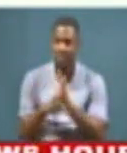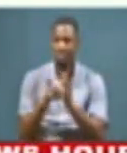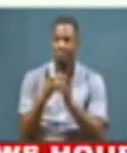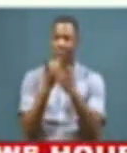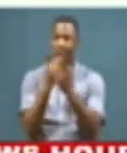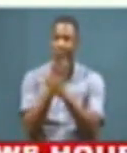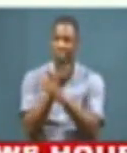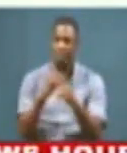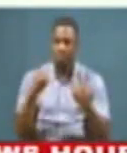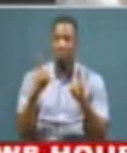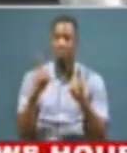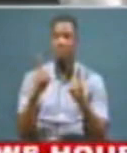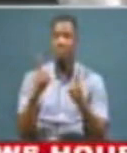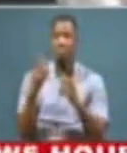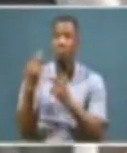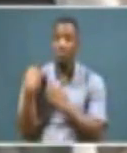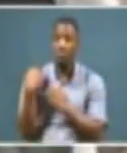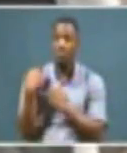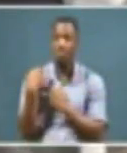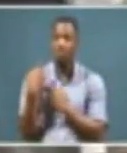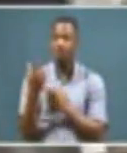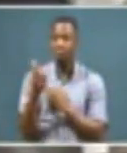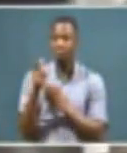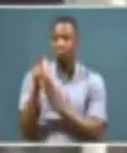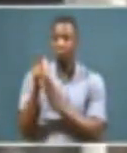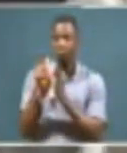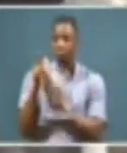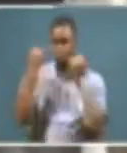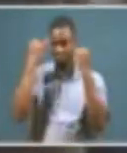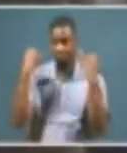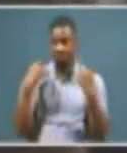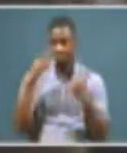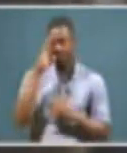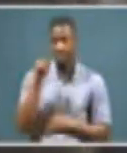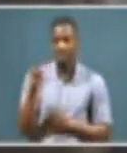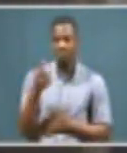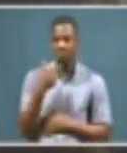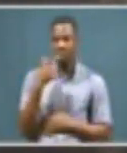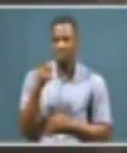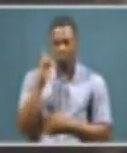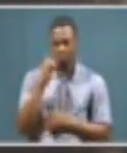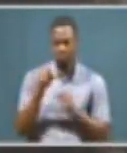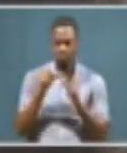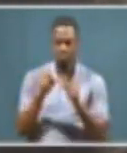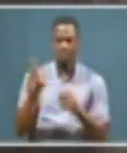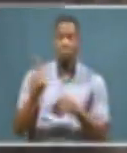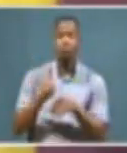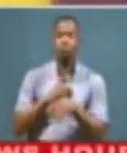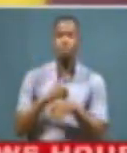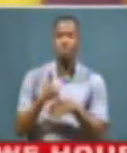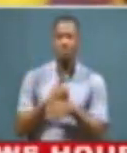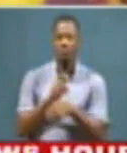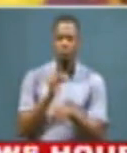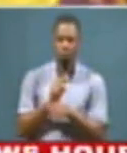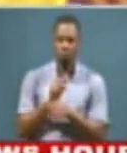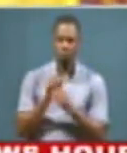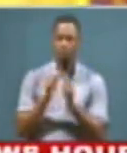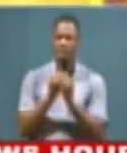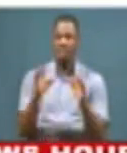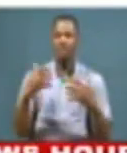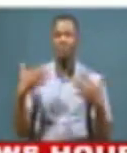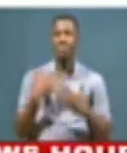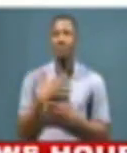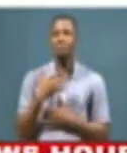democratic accountability. The Chief Justice, Justice Anin Yeboah, said he will perform his duties without fear or